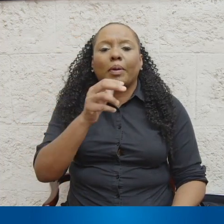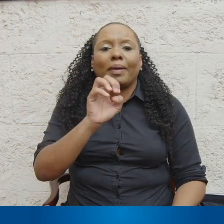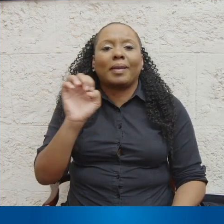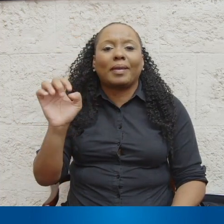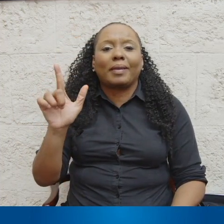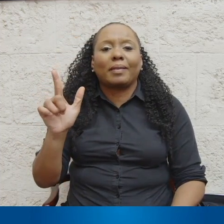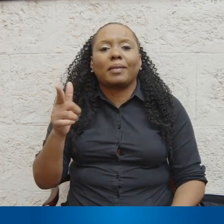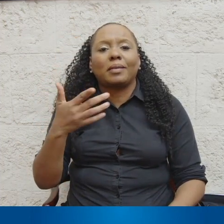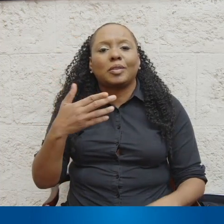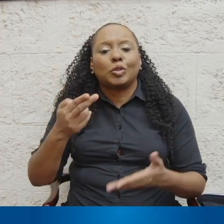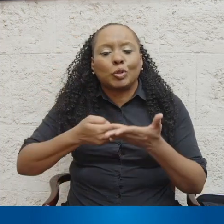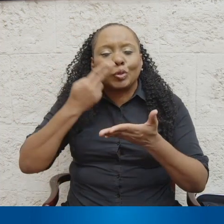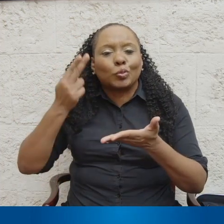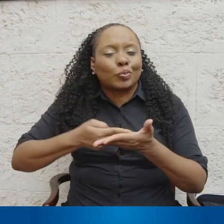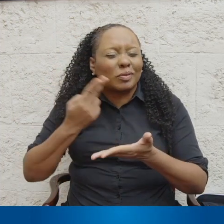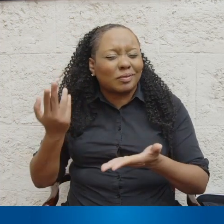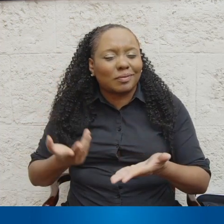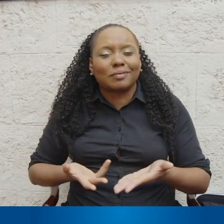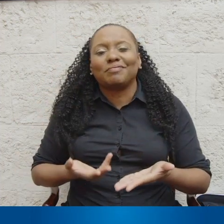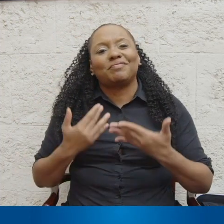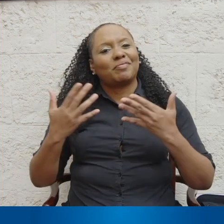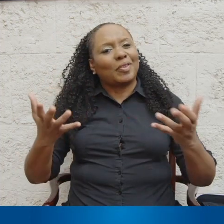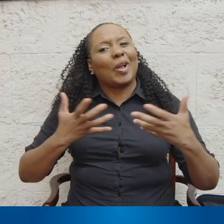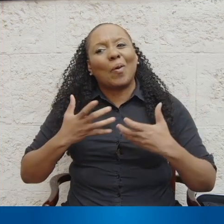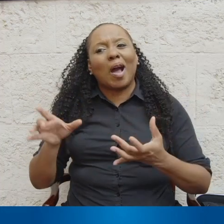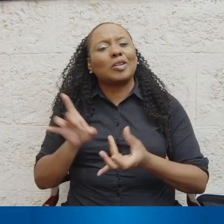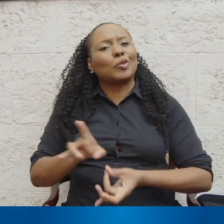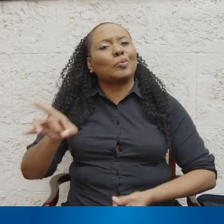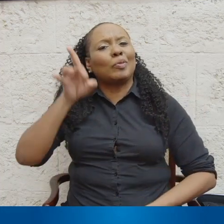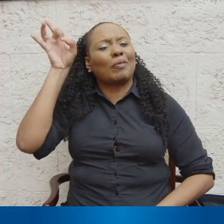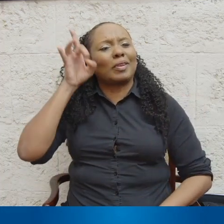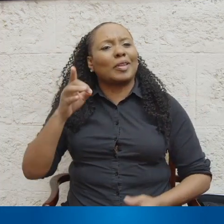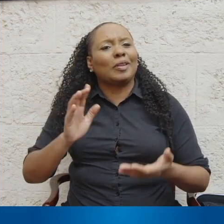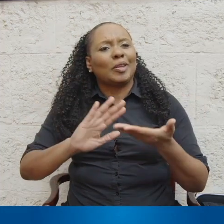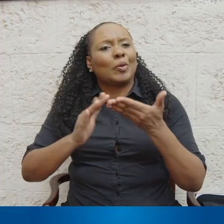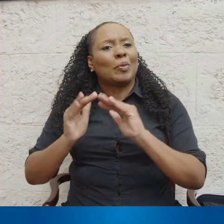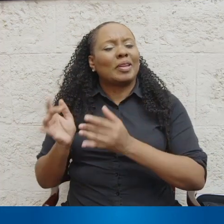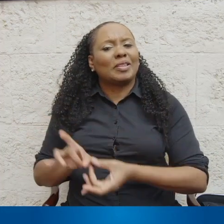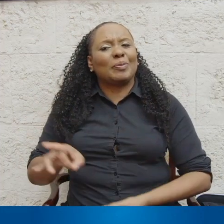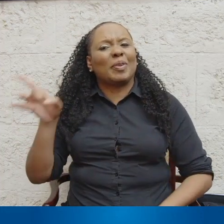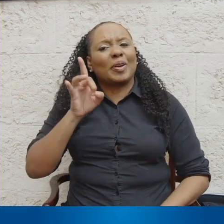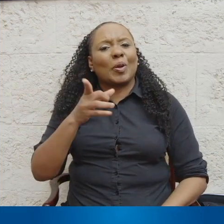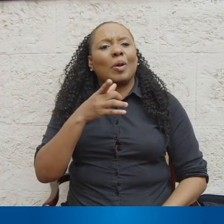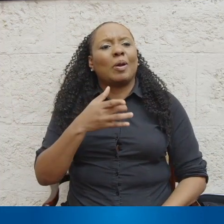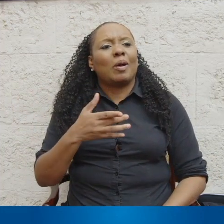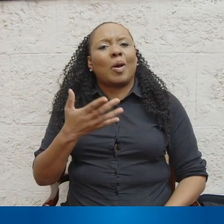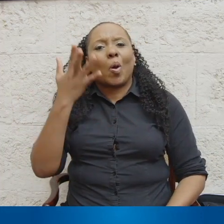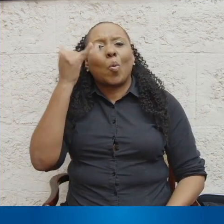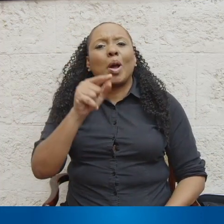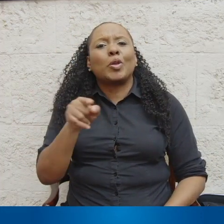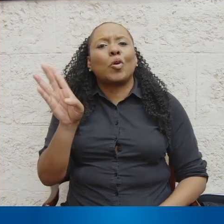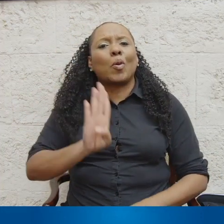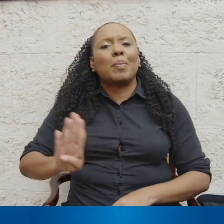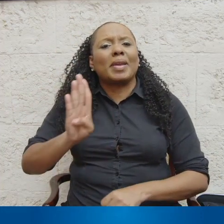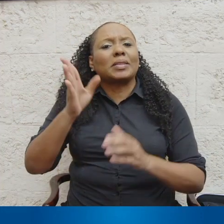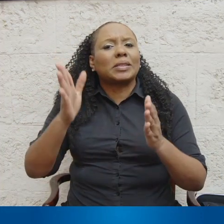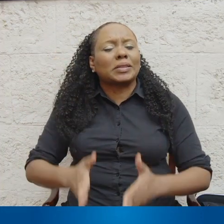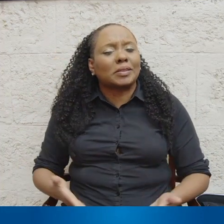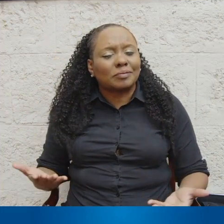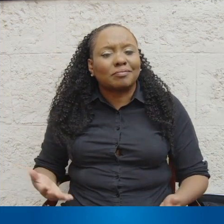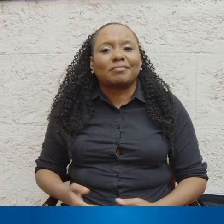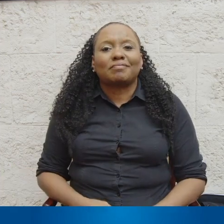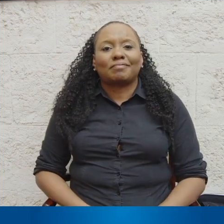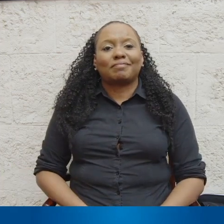hawkers. Again, that whole spirit of who we are as Barbadians, we want to be able to tell that story. Jackie